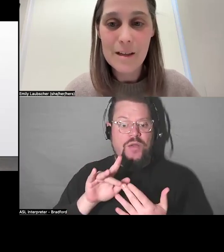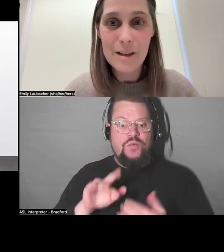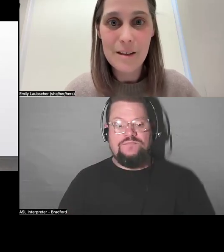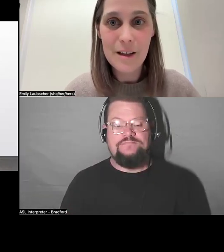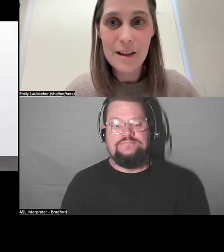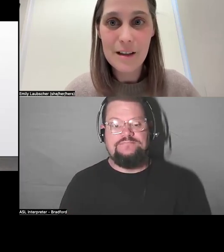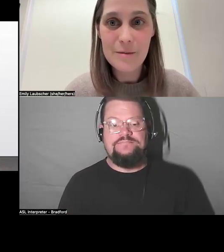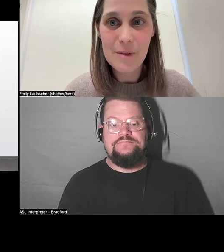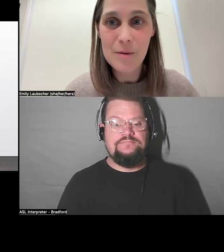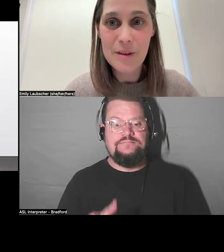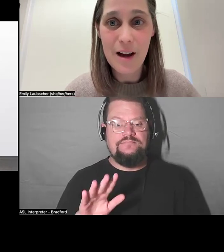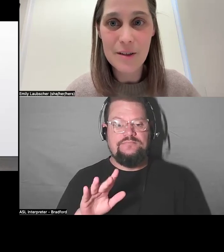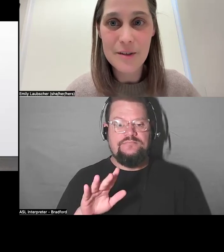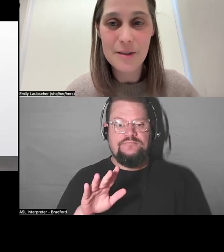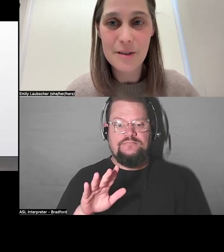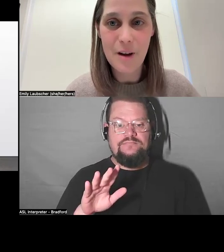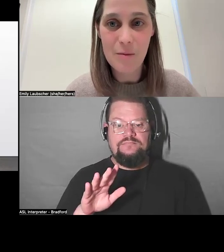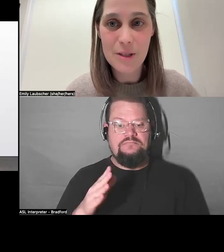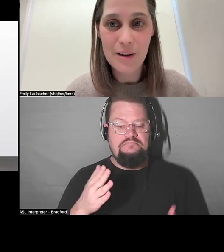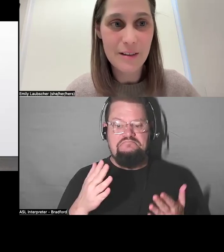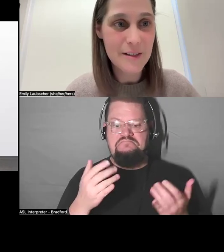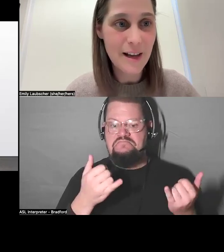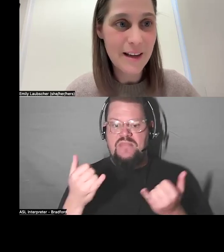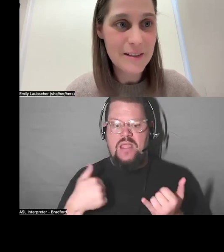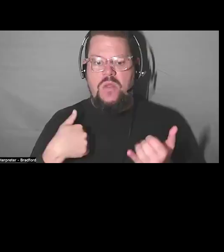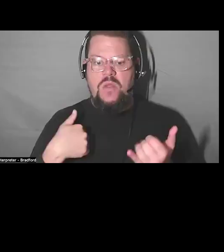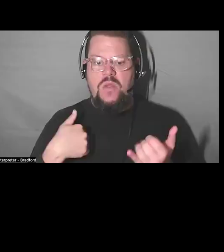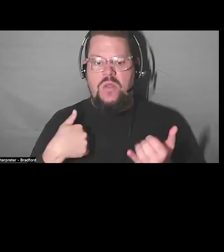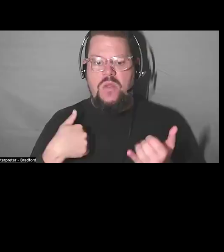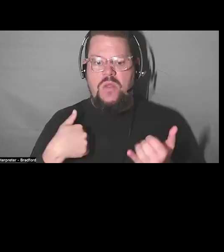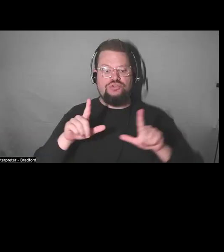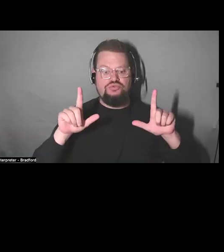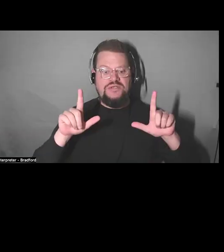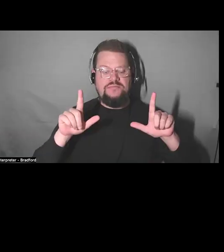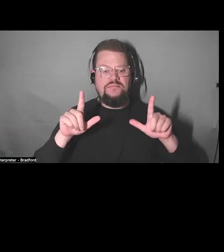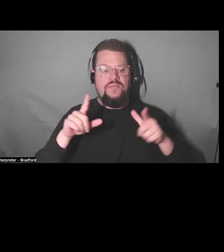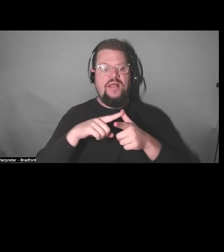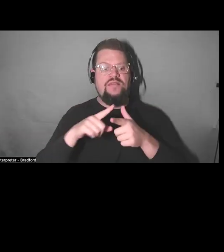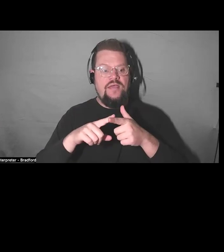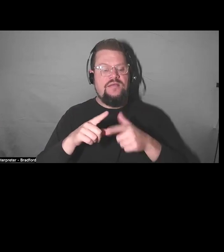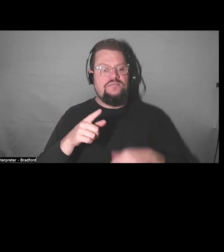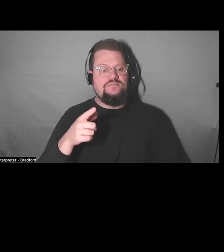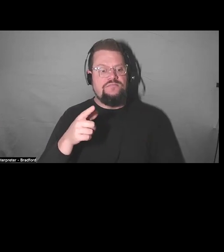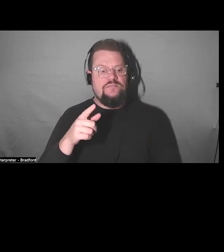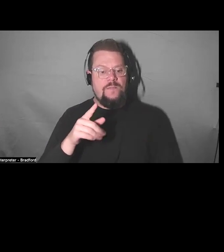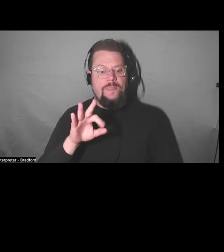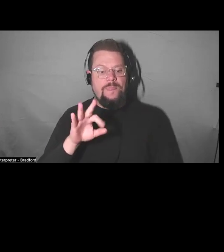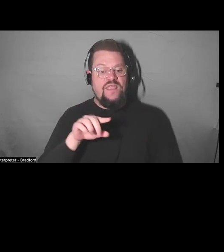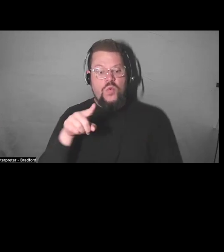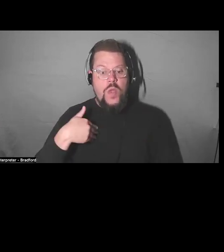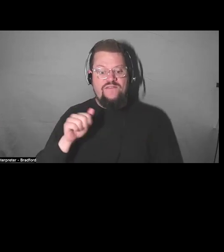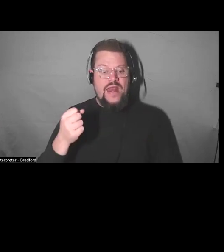And I think maybe with that, I'll stop sharing the slides. Is that okay? And then if people have